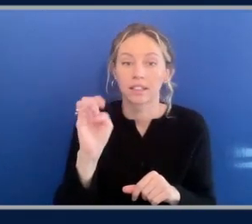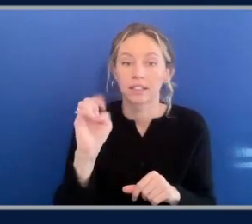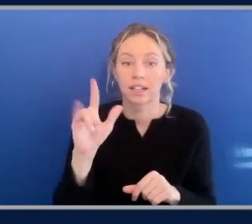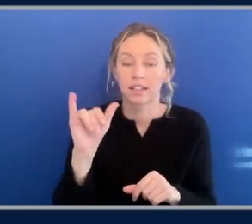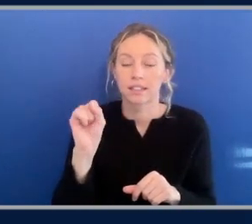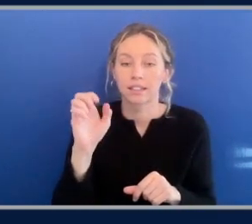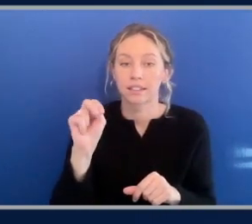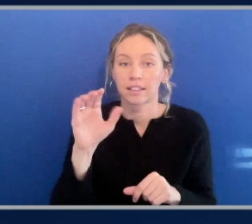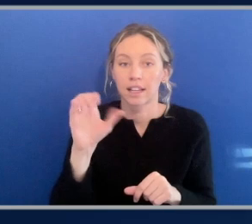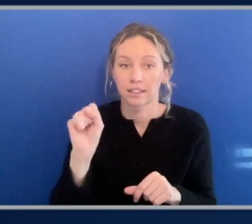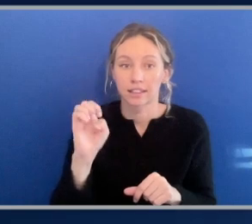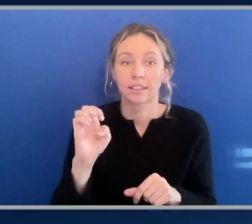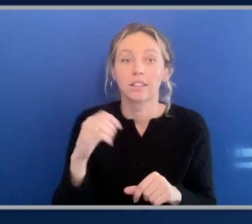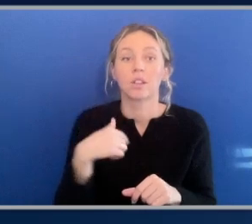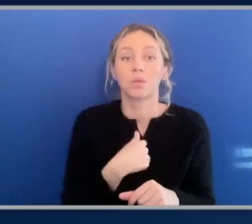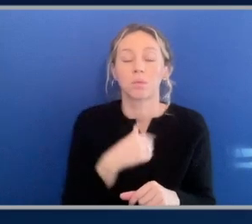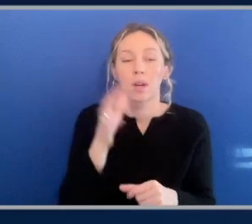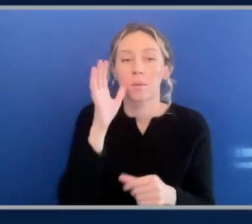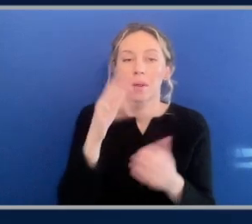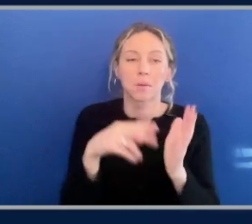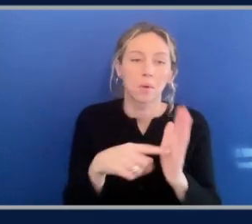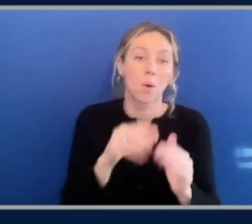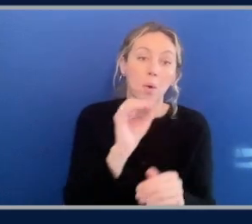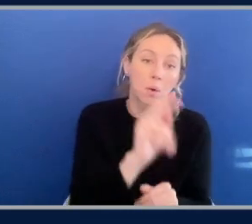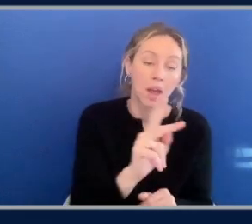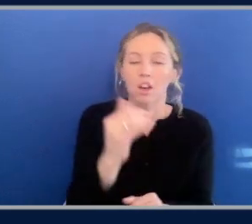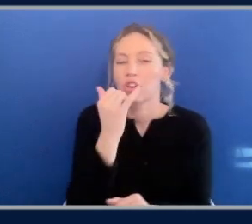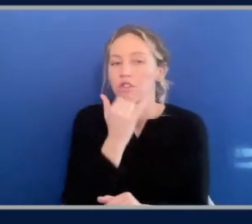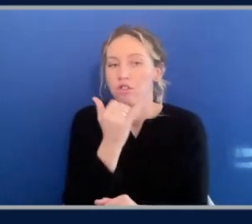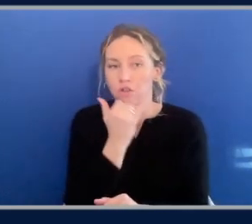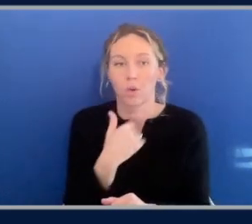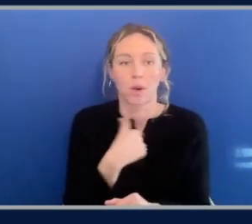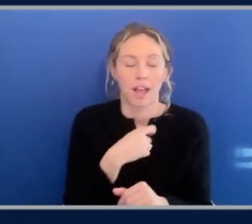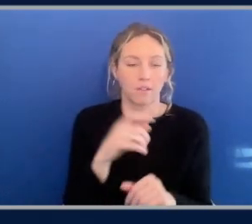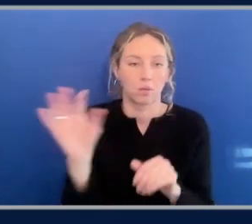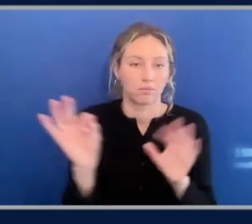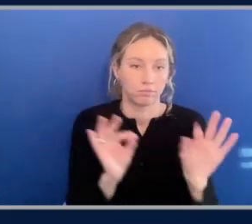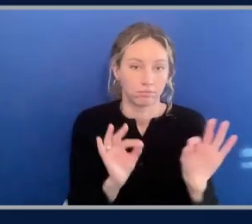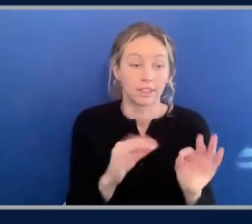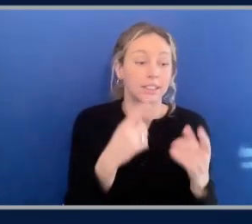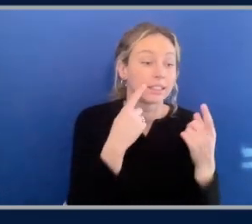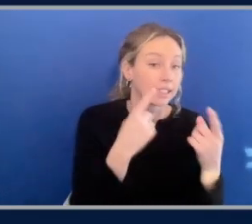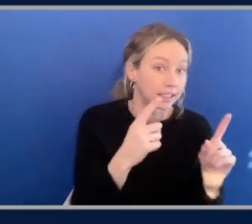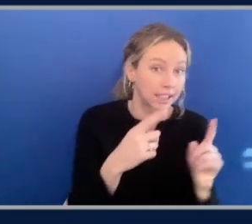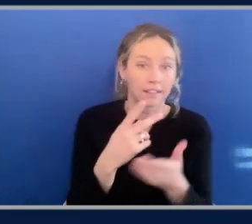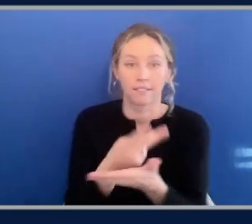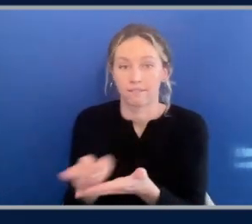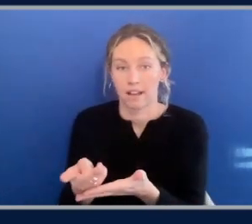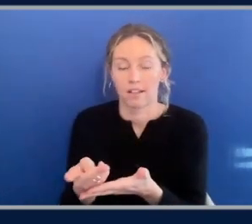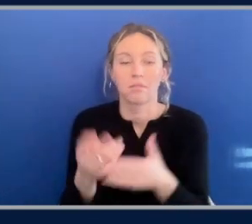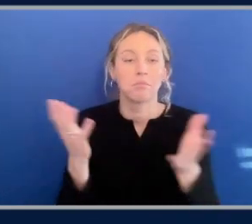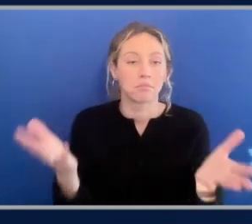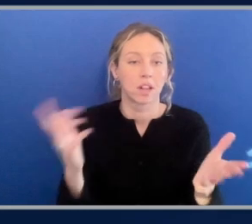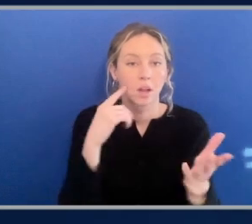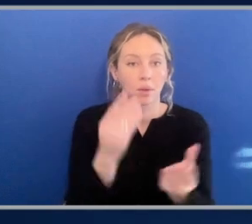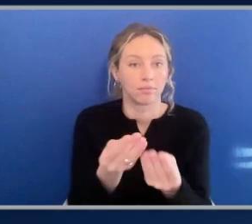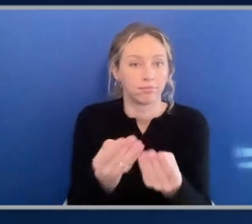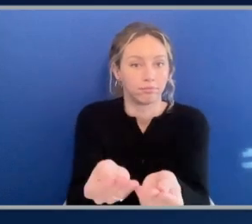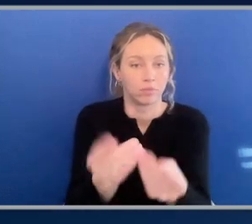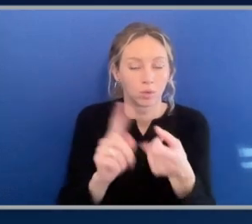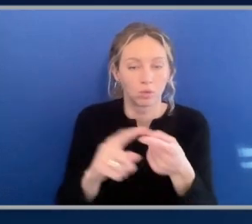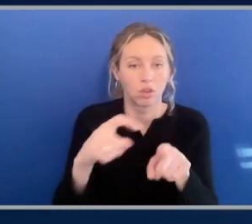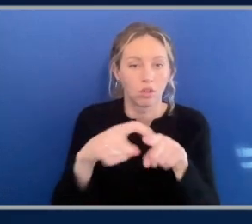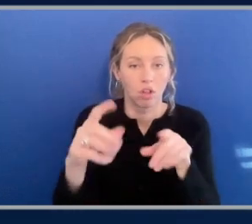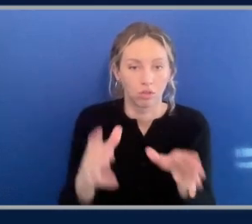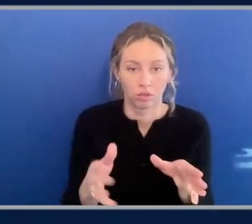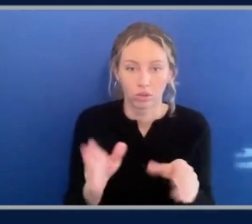what we can call in this method. So the result expects us to call one or the other. Did this succeed or fail? And that's what we call, and that's how we can pass that back to callers. And right here on the